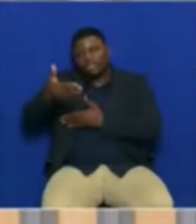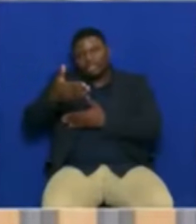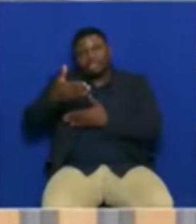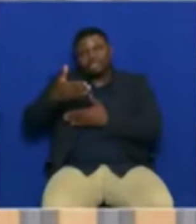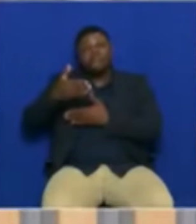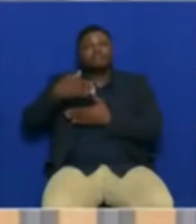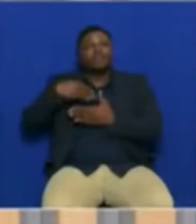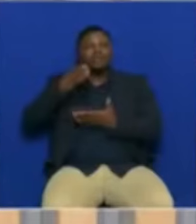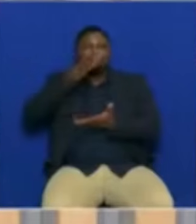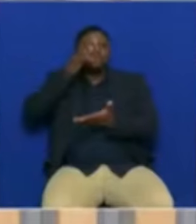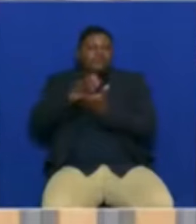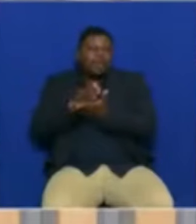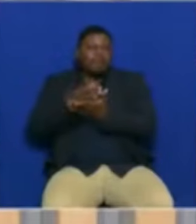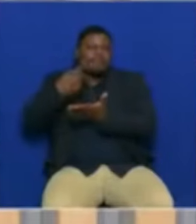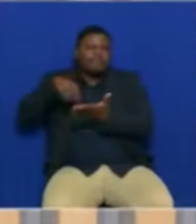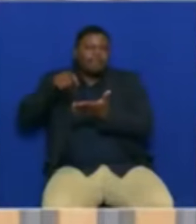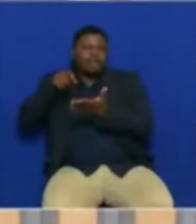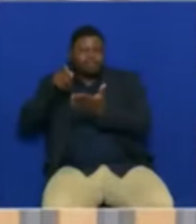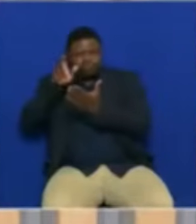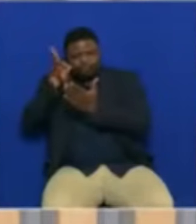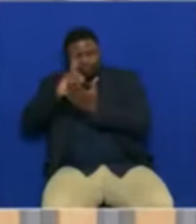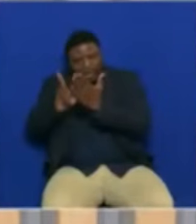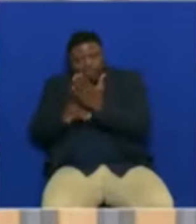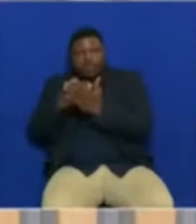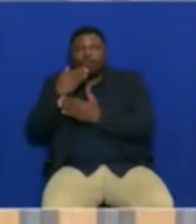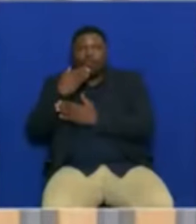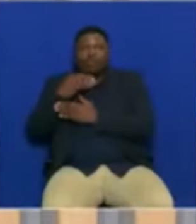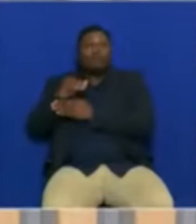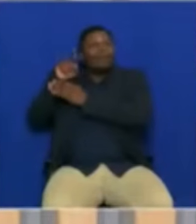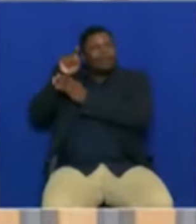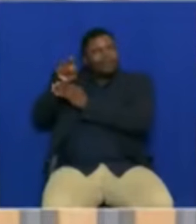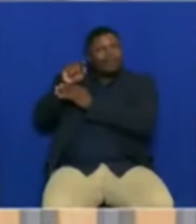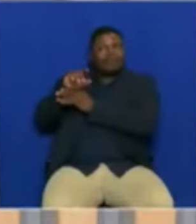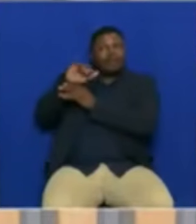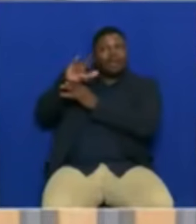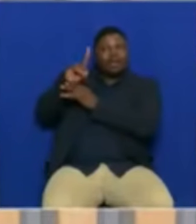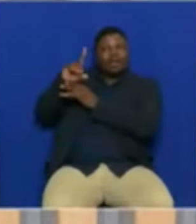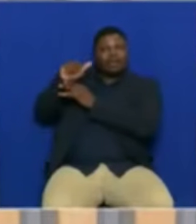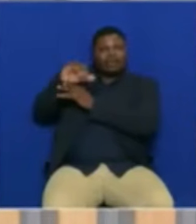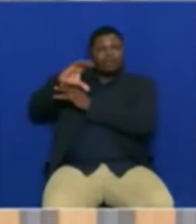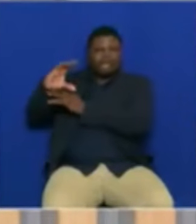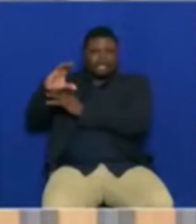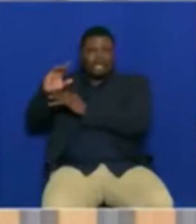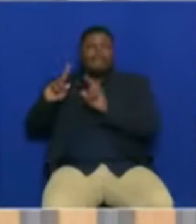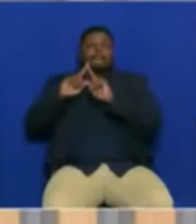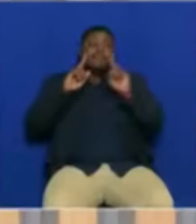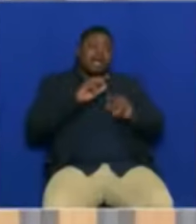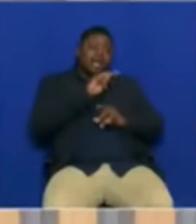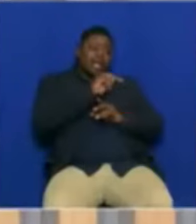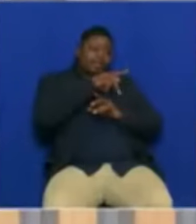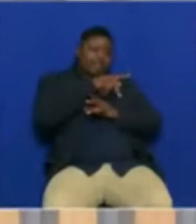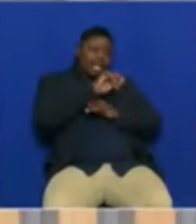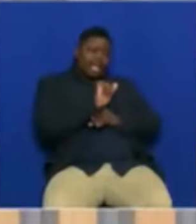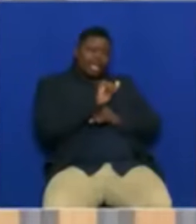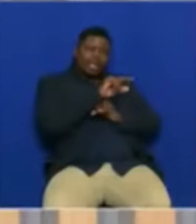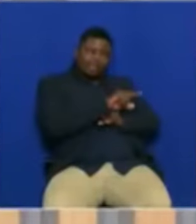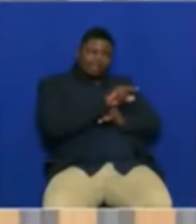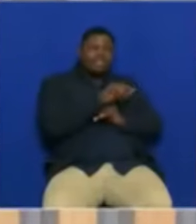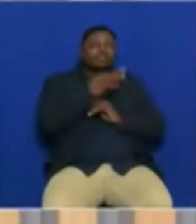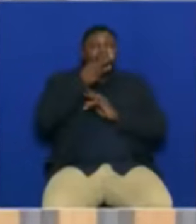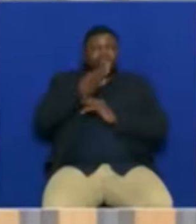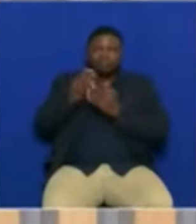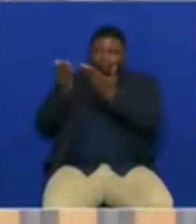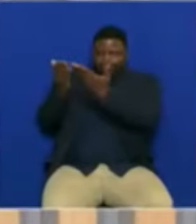Acting Director of Public Prosecutions looked at all of those and said, I agree with IDEC. Chair, Commissioners,